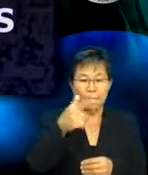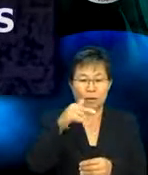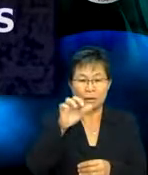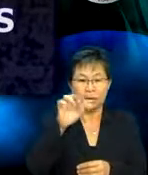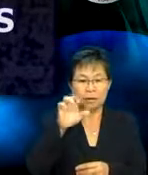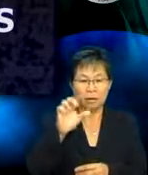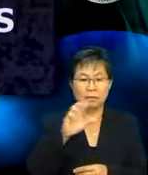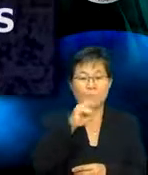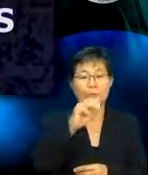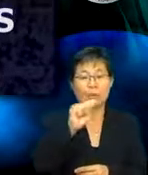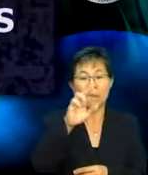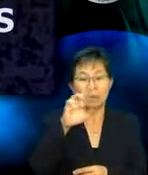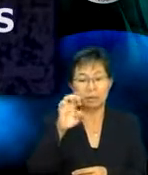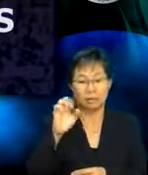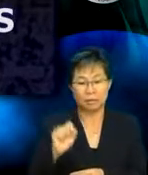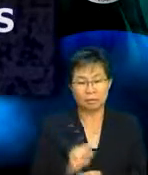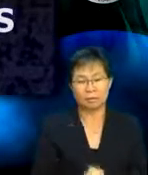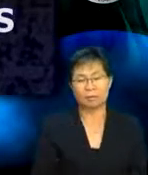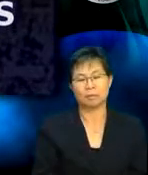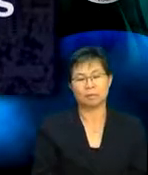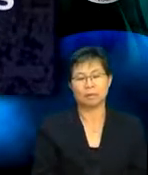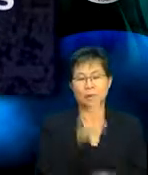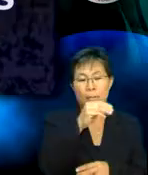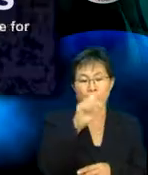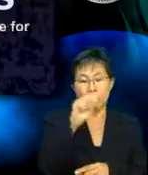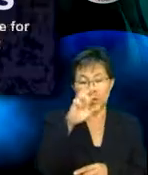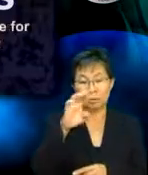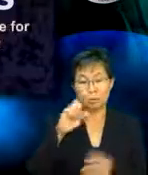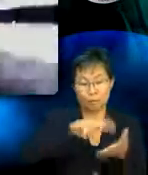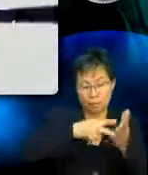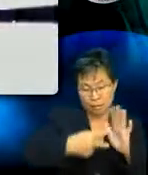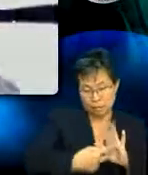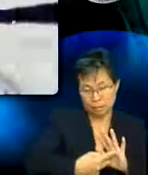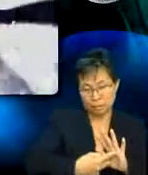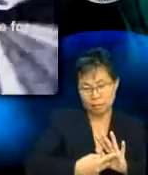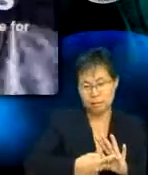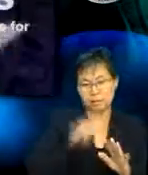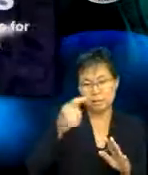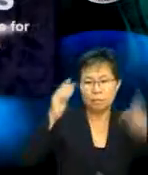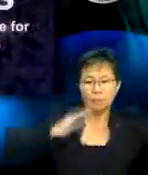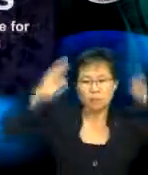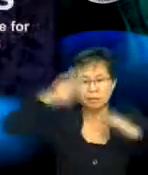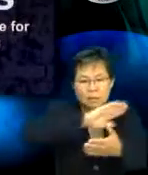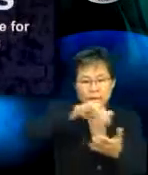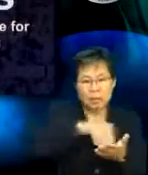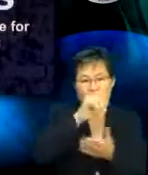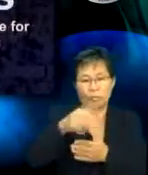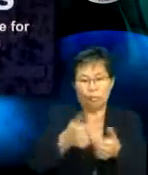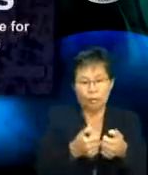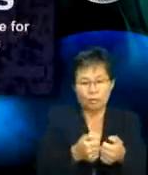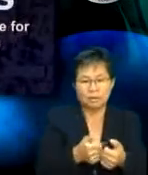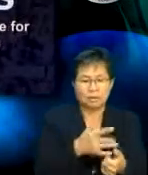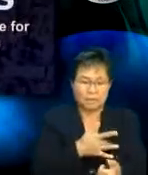The acronym MACRIS stands for the Malaysian Center for Remote Sensing. It